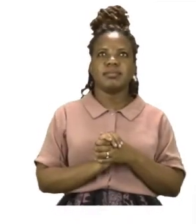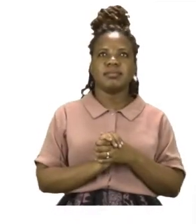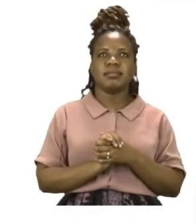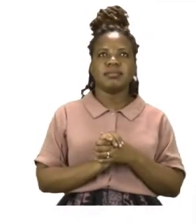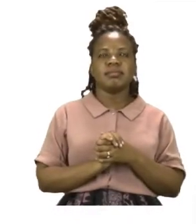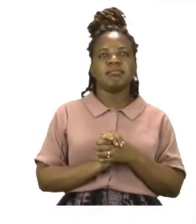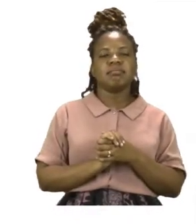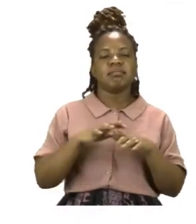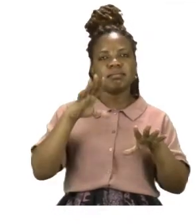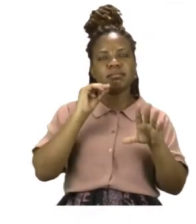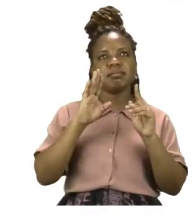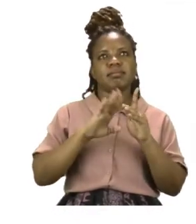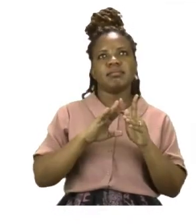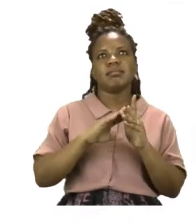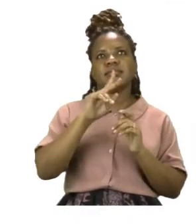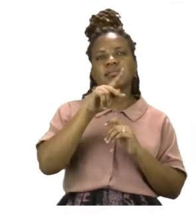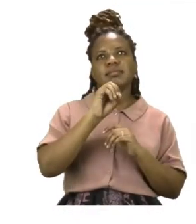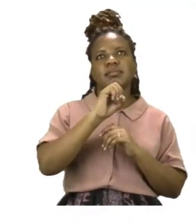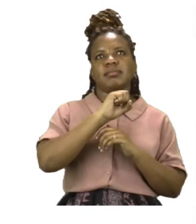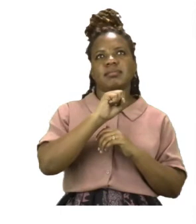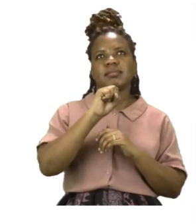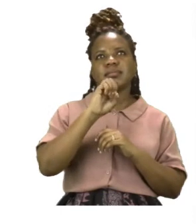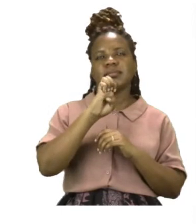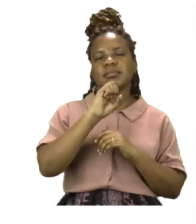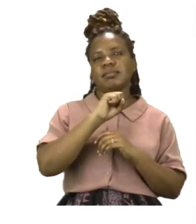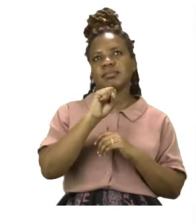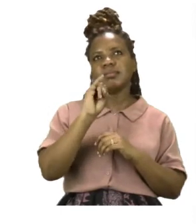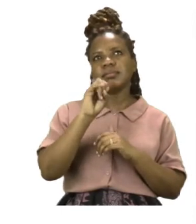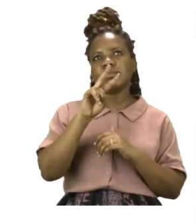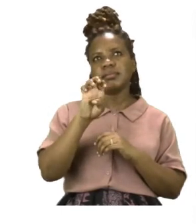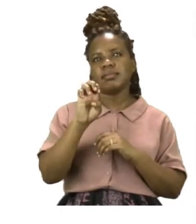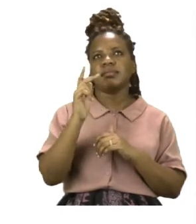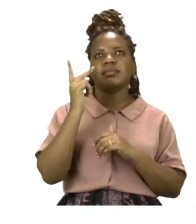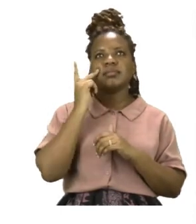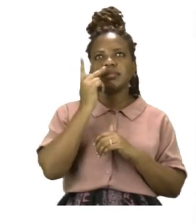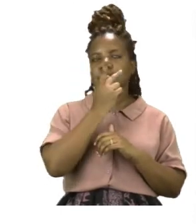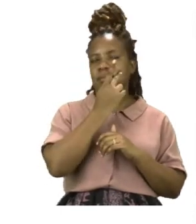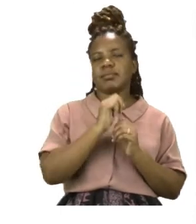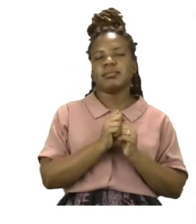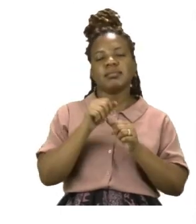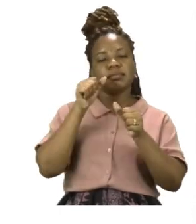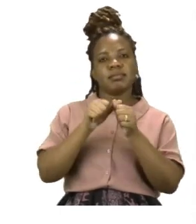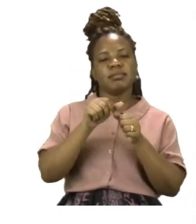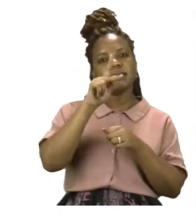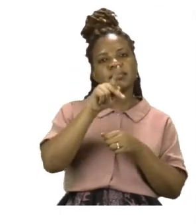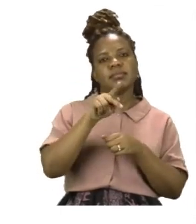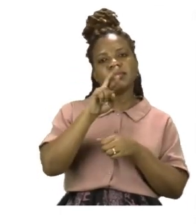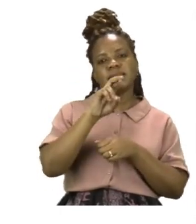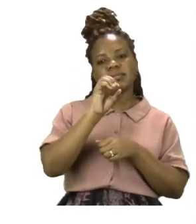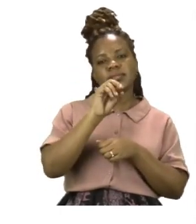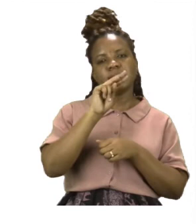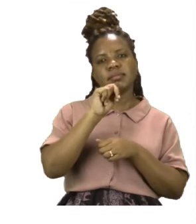doing possessive pronouns. Now remember, a pronoun is a word that can replace